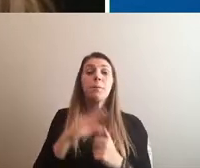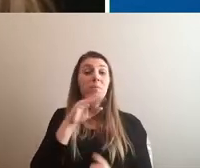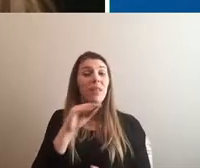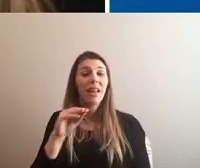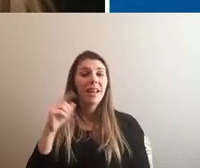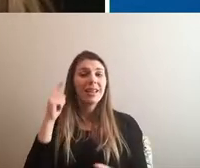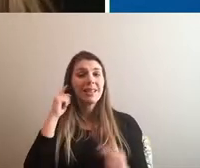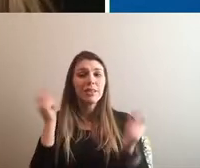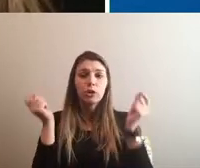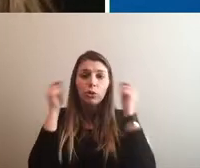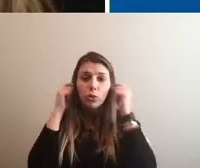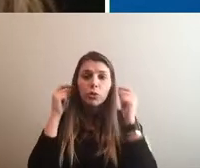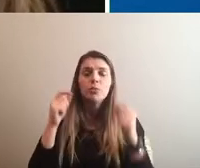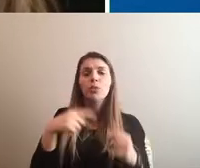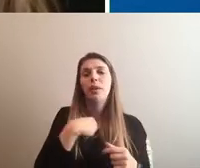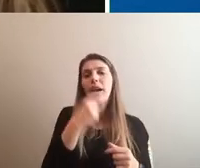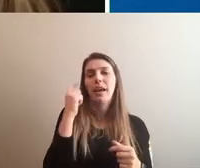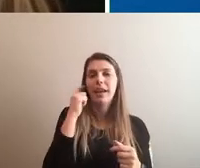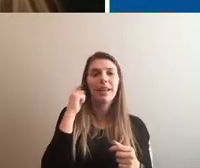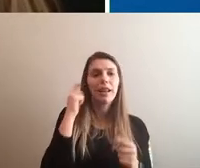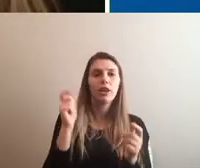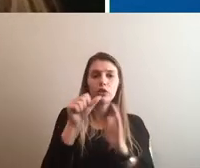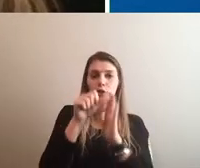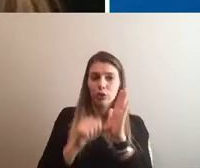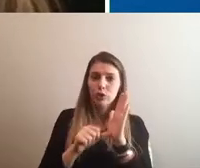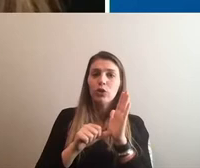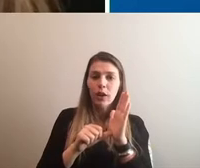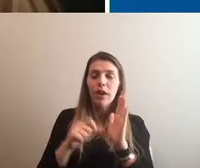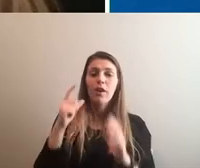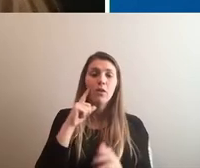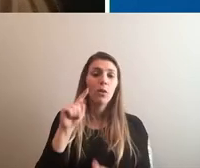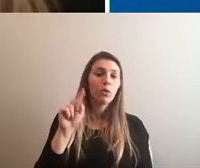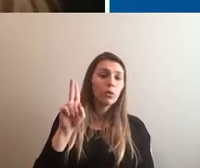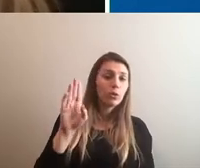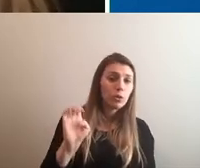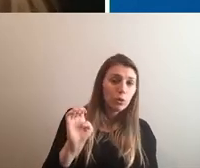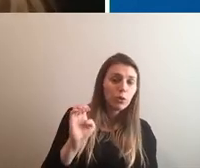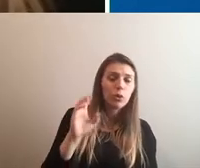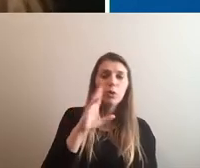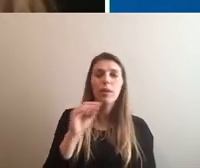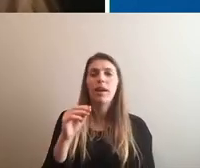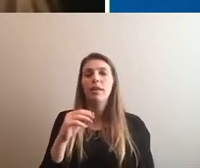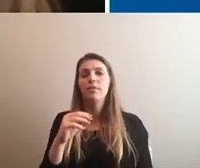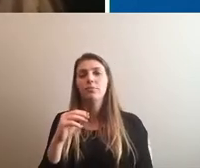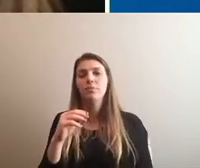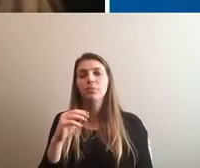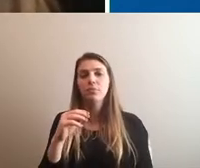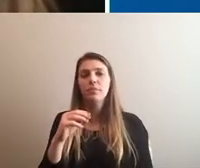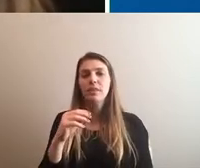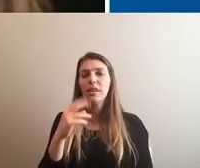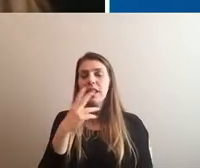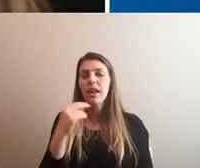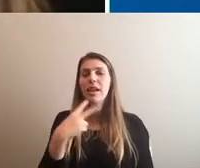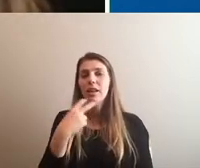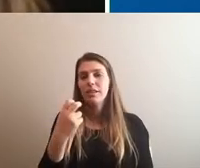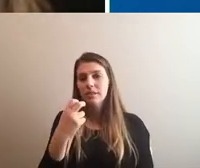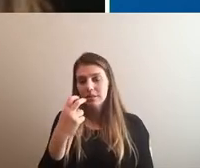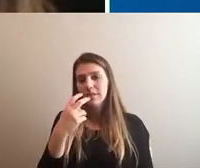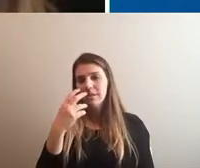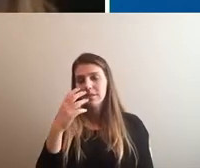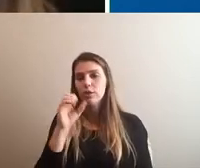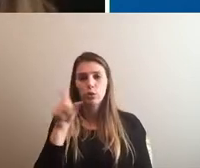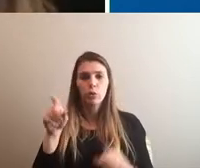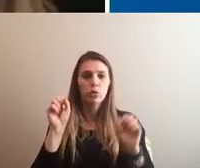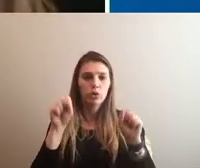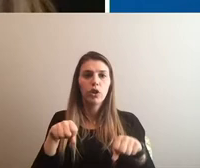had to have several ear surgeries to do tubes and adenoid removal, or tube insertion and adenoid removal, so that she